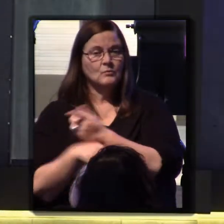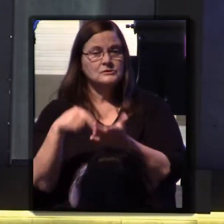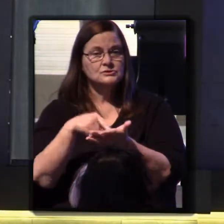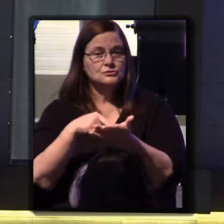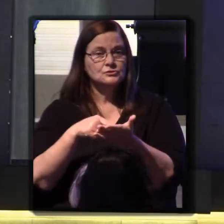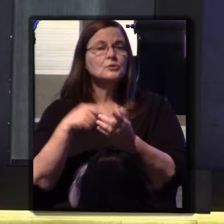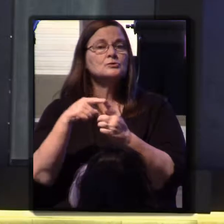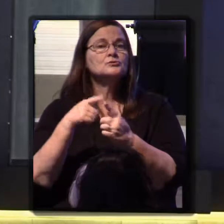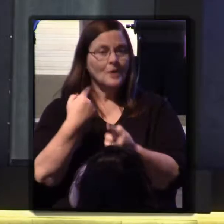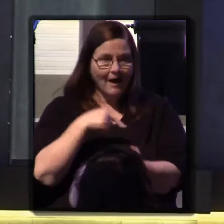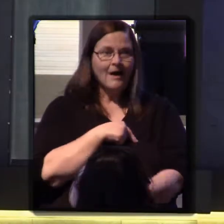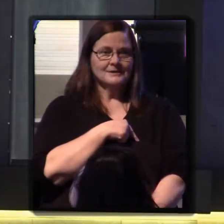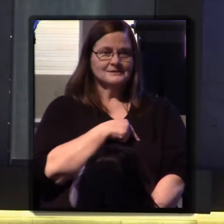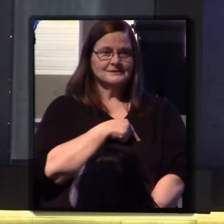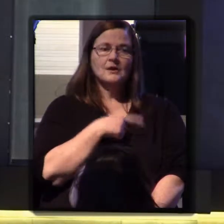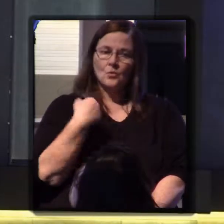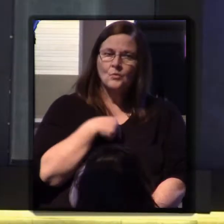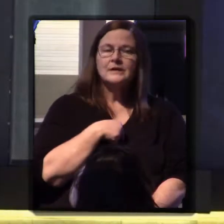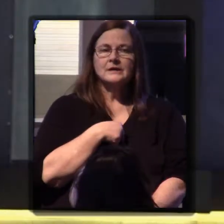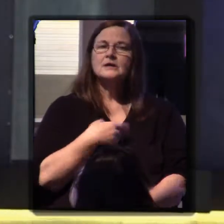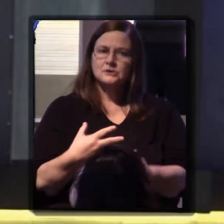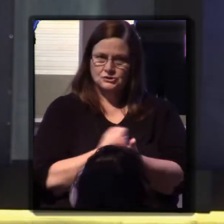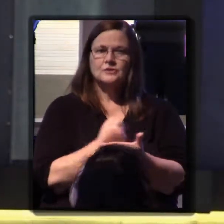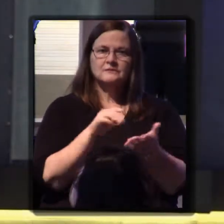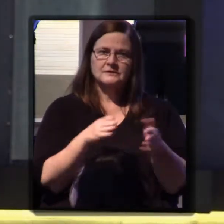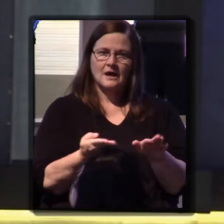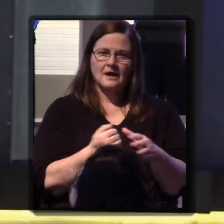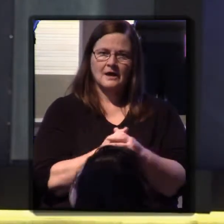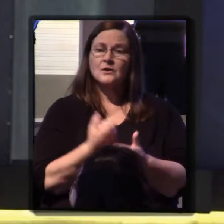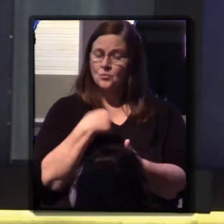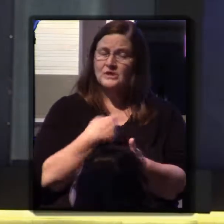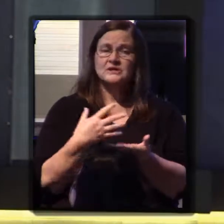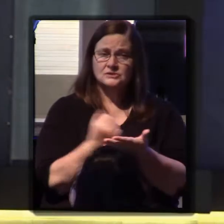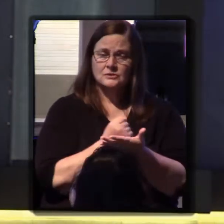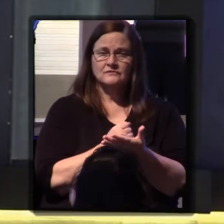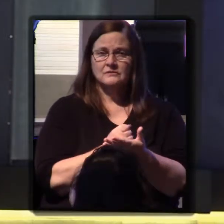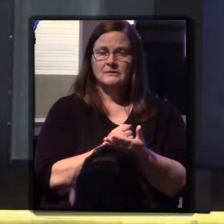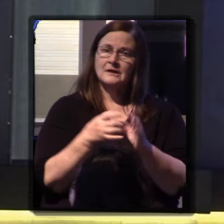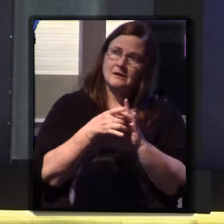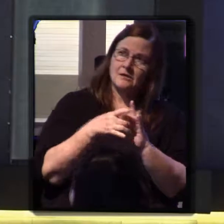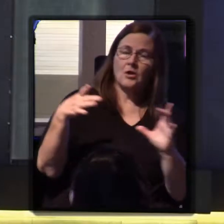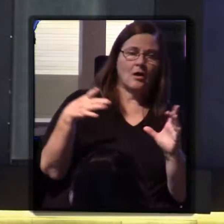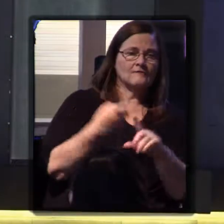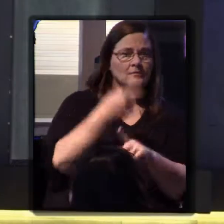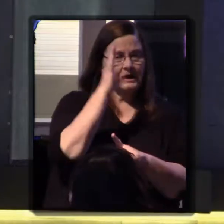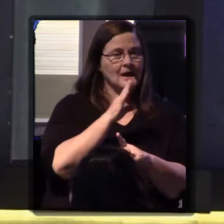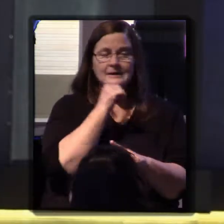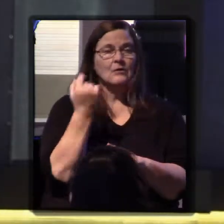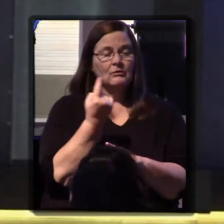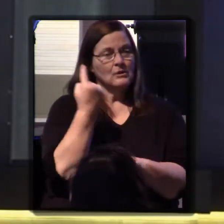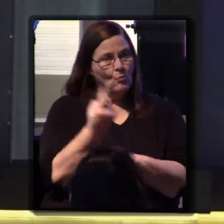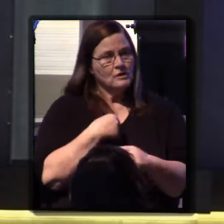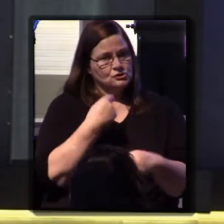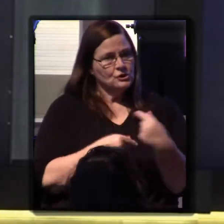him, that killed him, was due to us. We deserve to die. We deserve to be